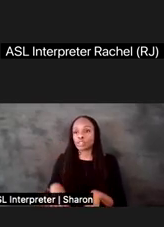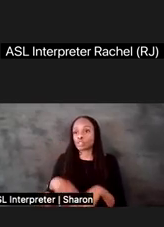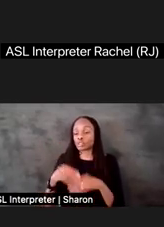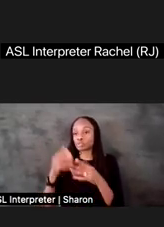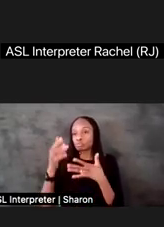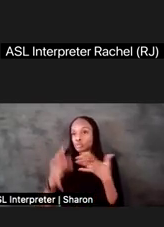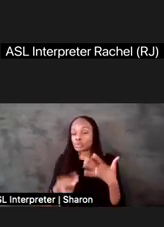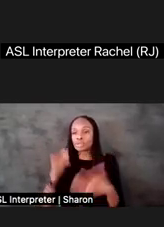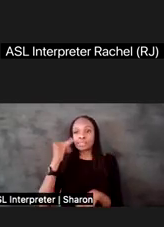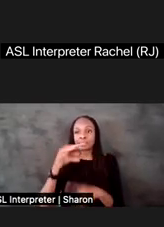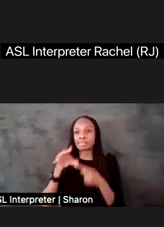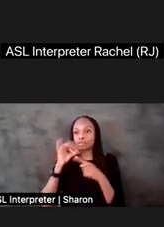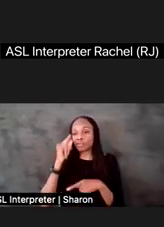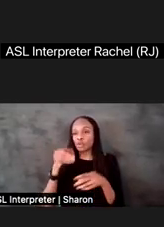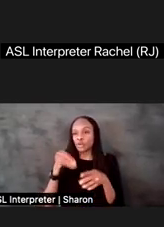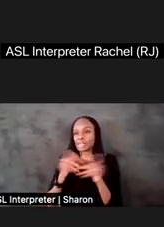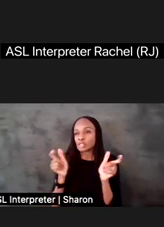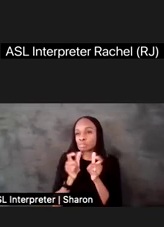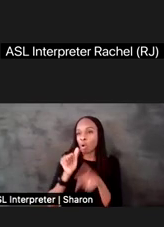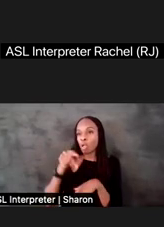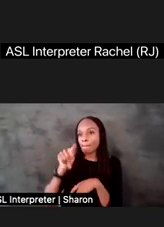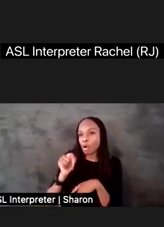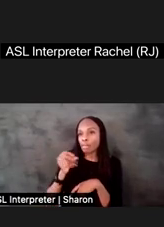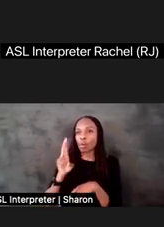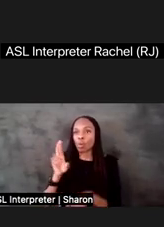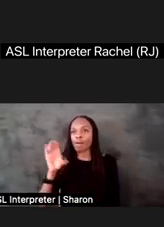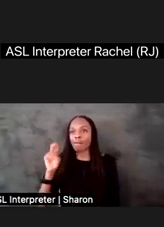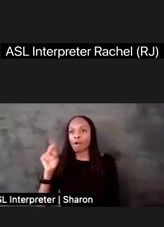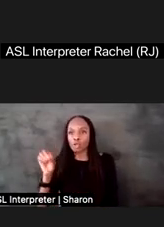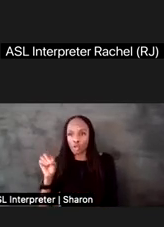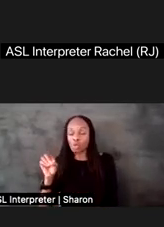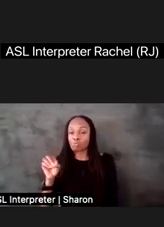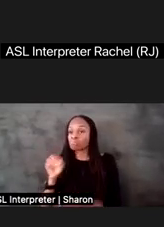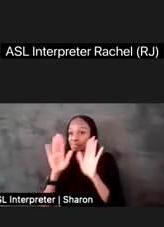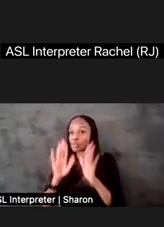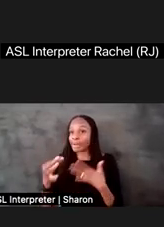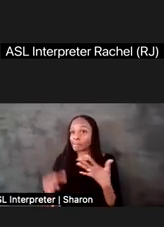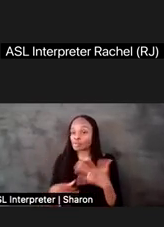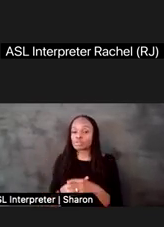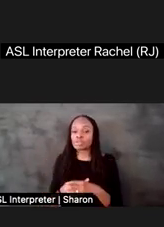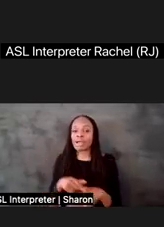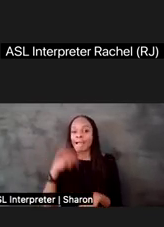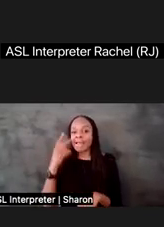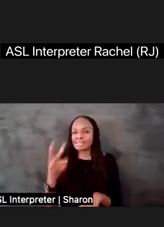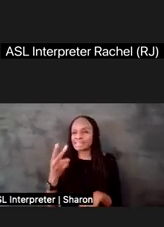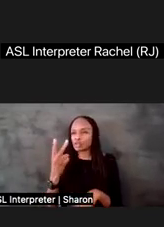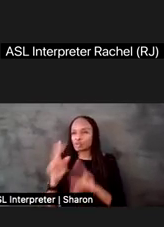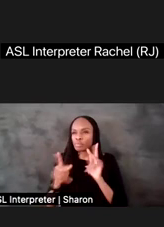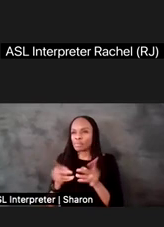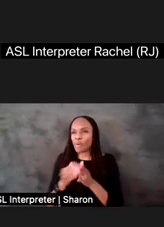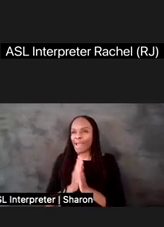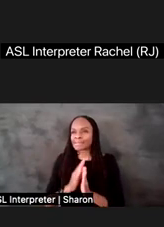apartment. Those are great options. And then I see too about asking about fire